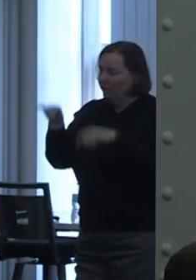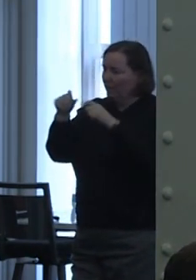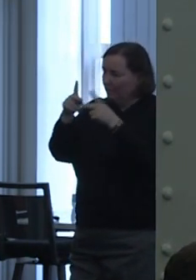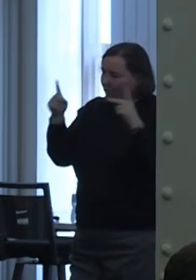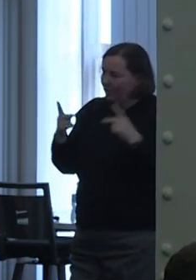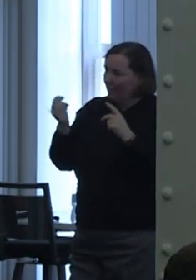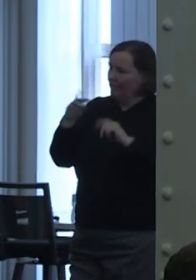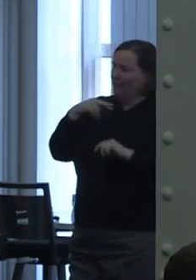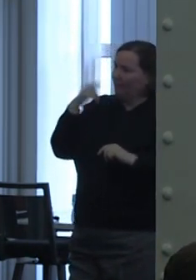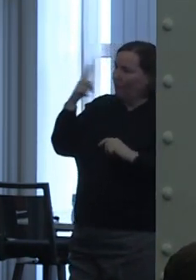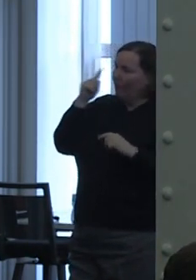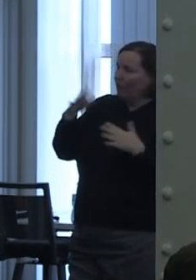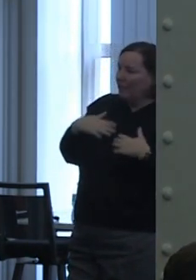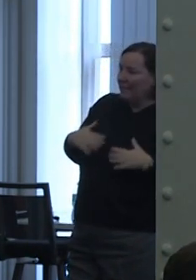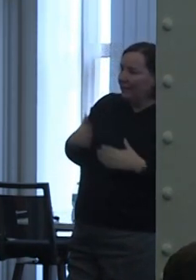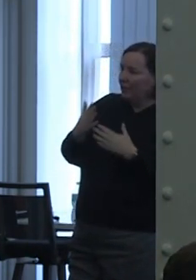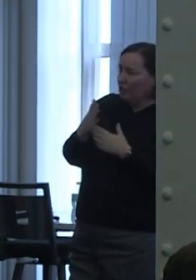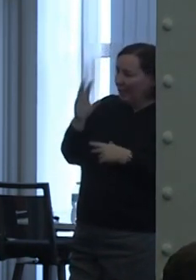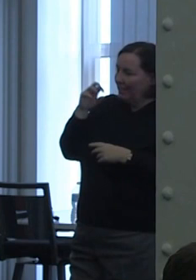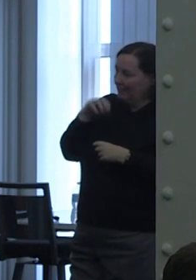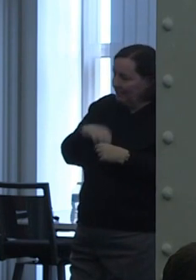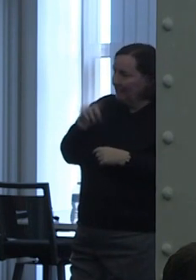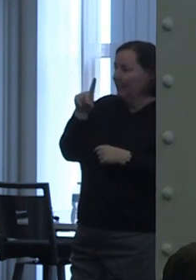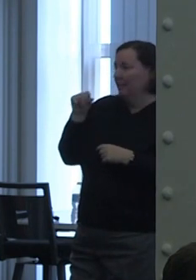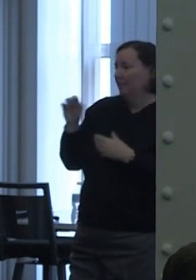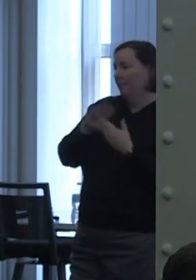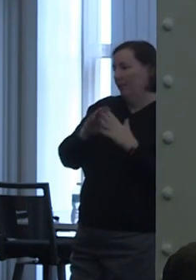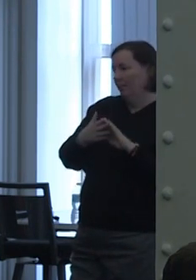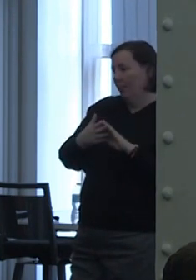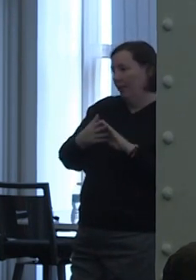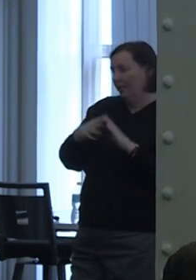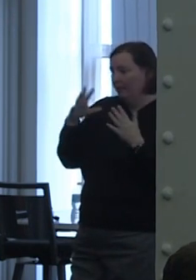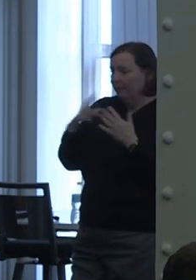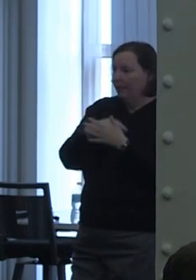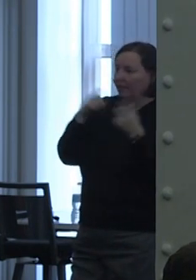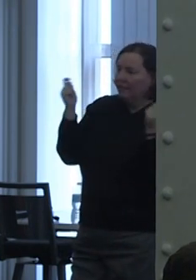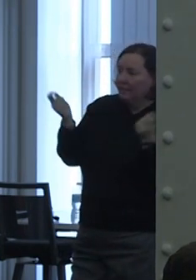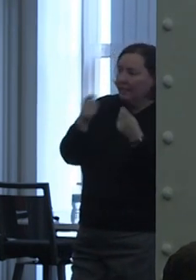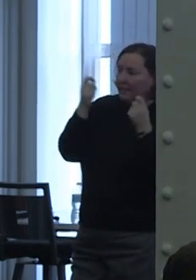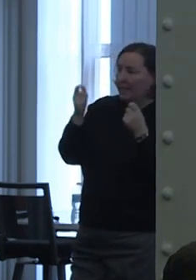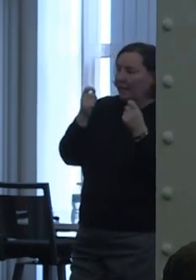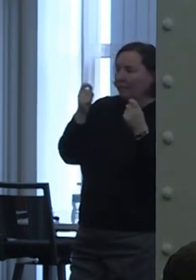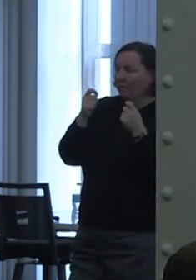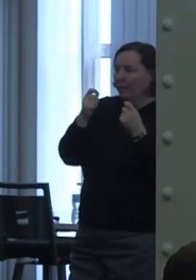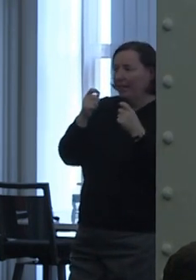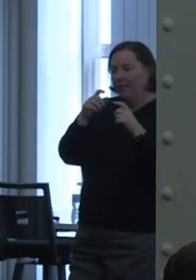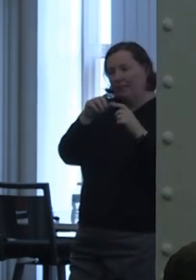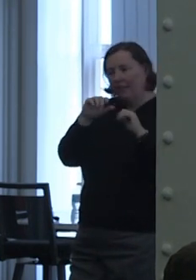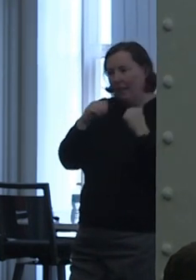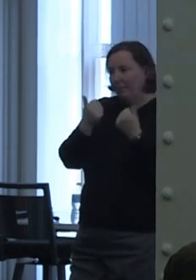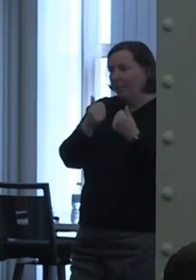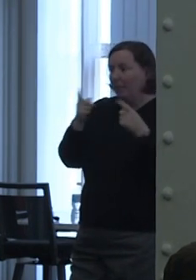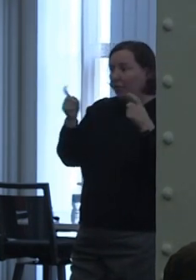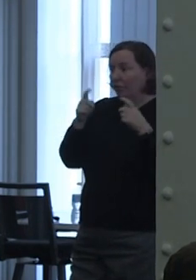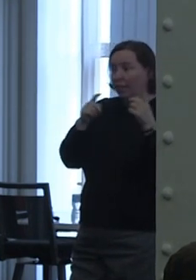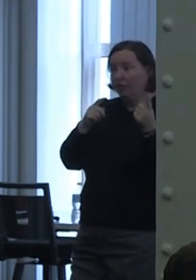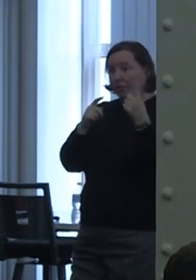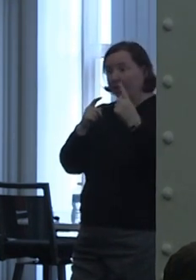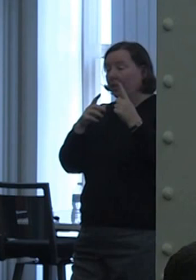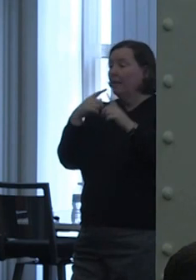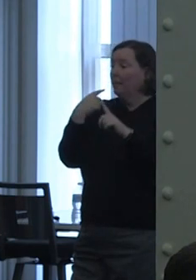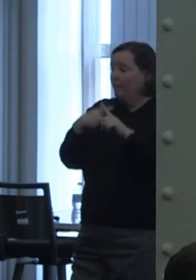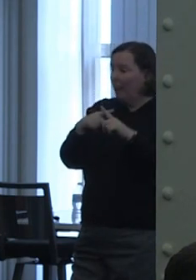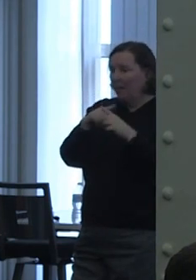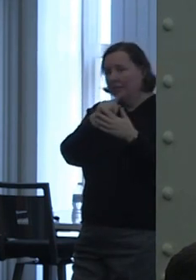as a voice for civil rights in the disability community, to both celebrate the wins of an administration as they came our way, but to